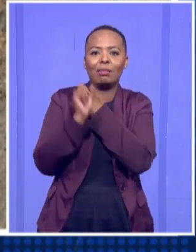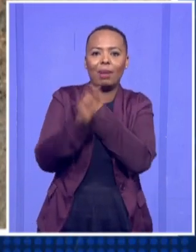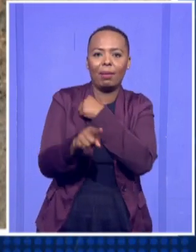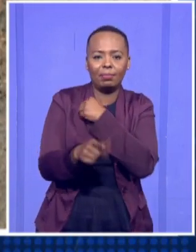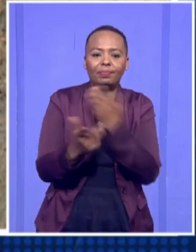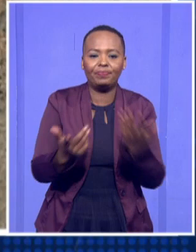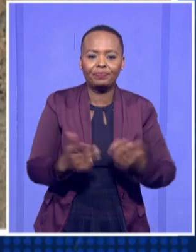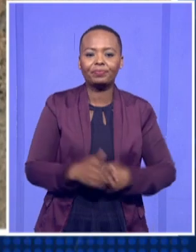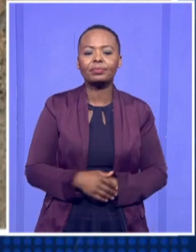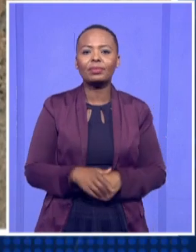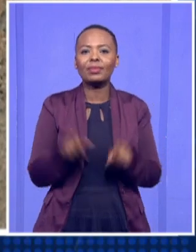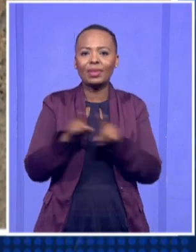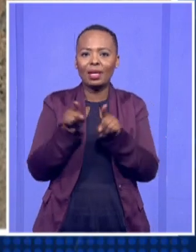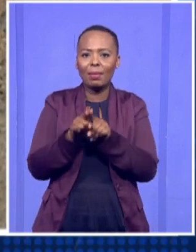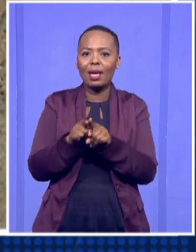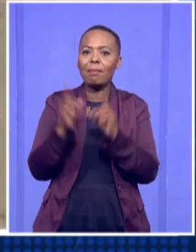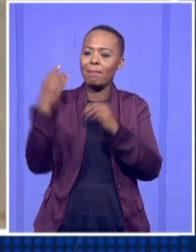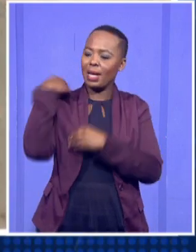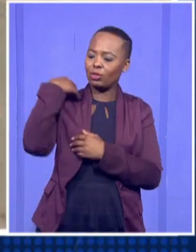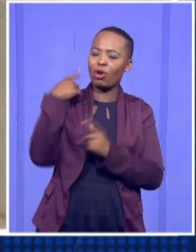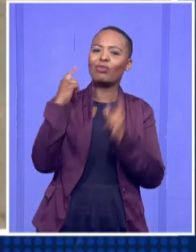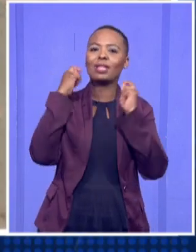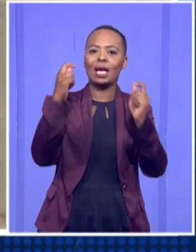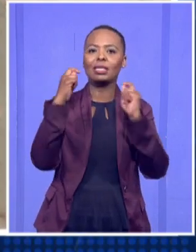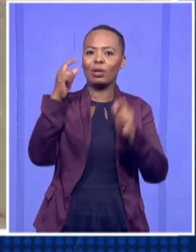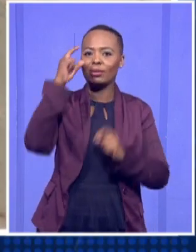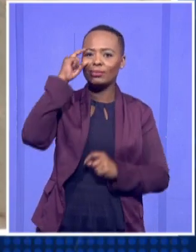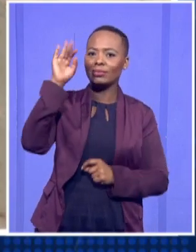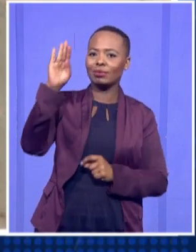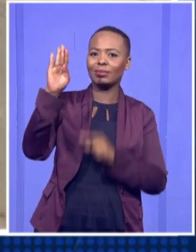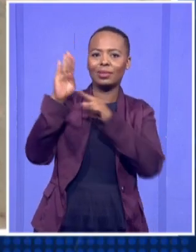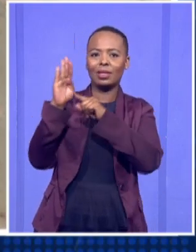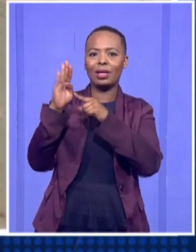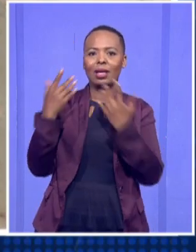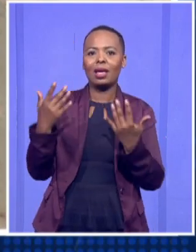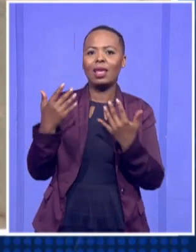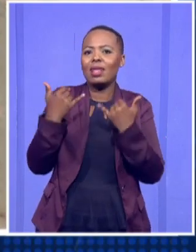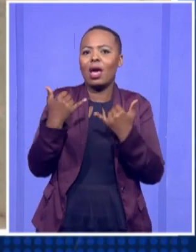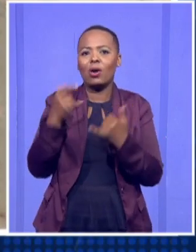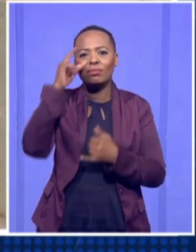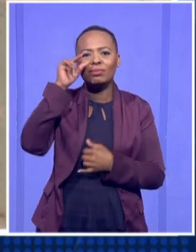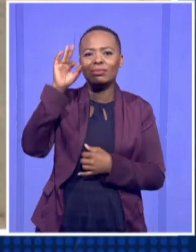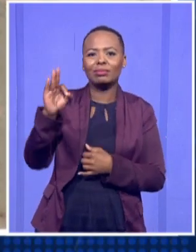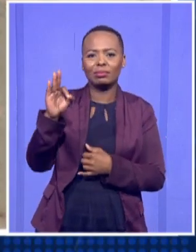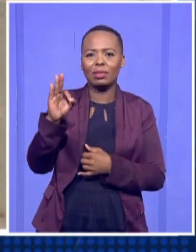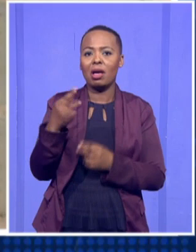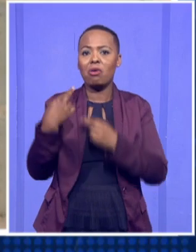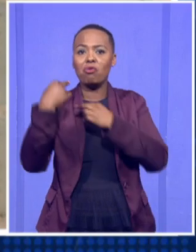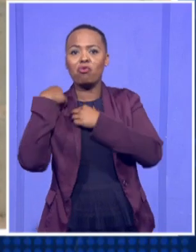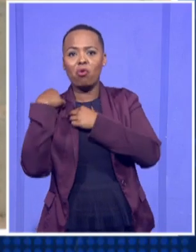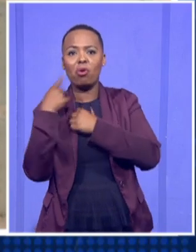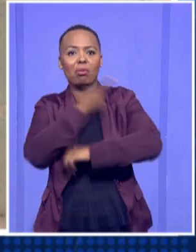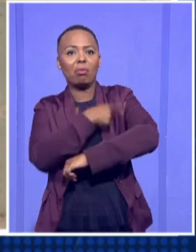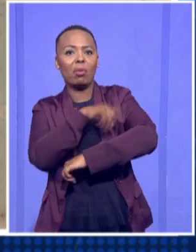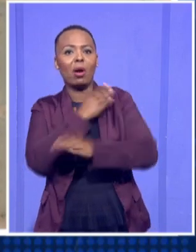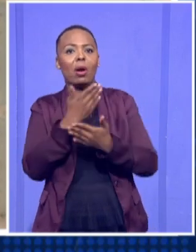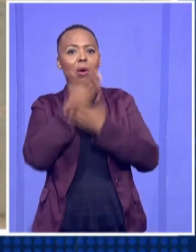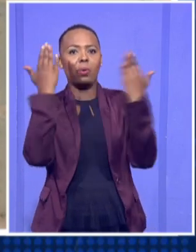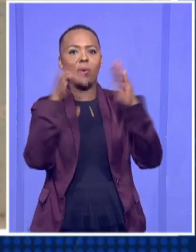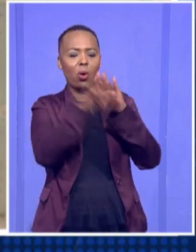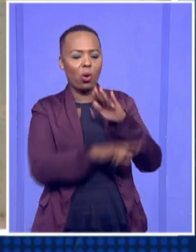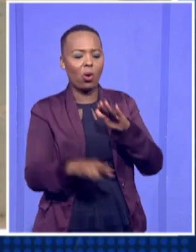the Minister of Transport himself does not have full jurisdiction in terms of the maintenance at a local level, because that